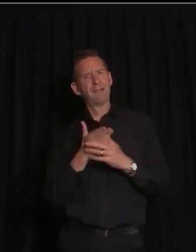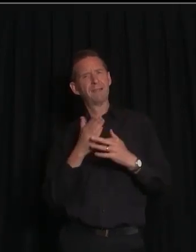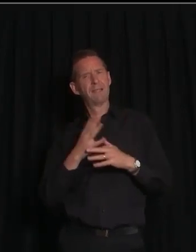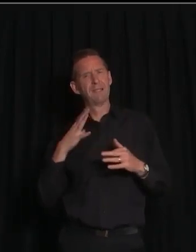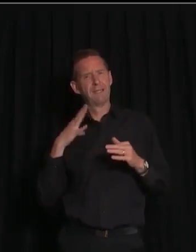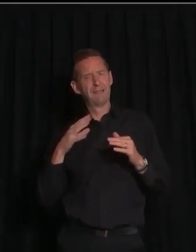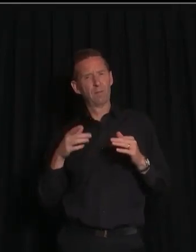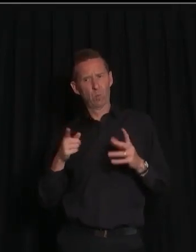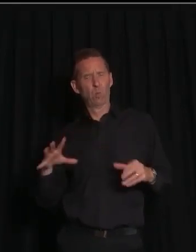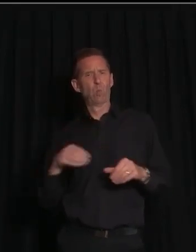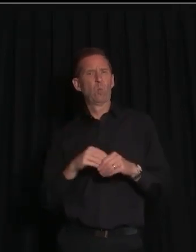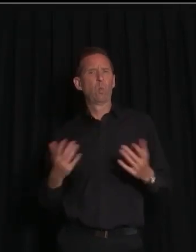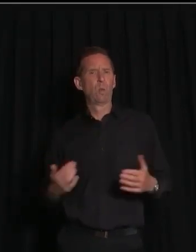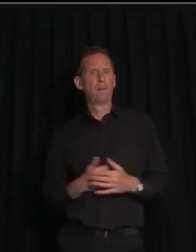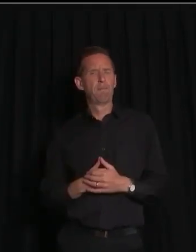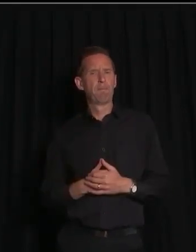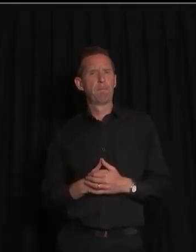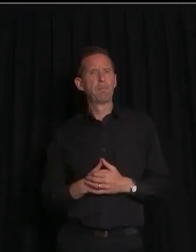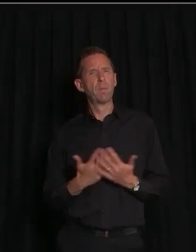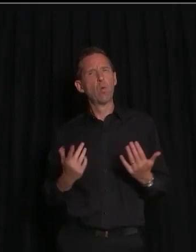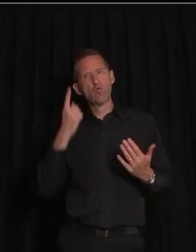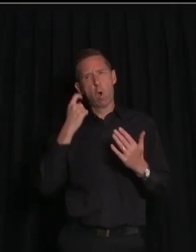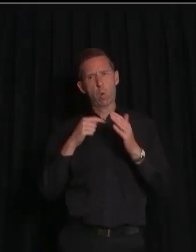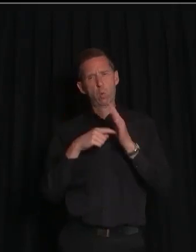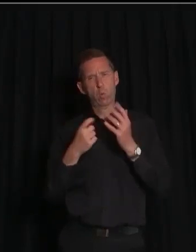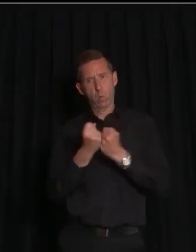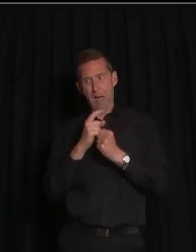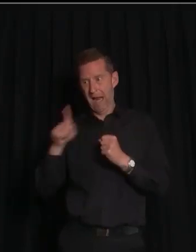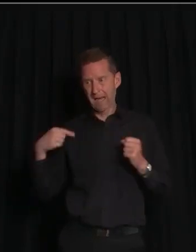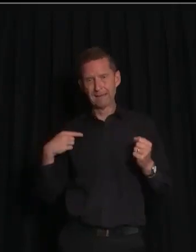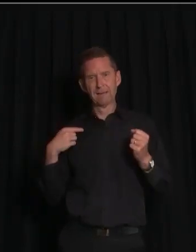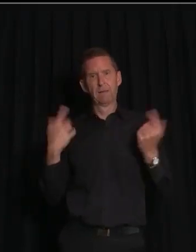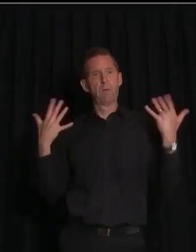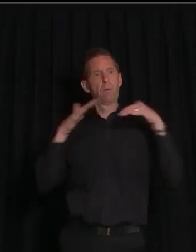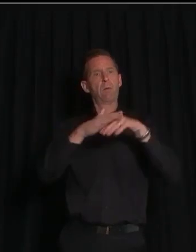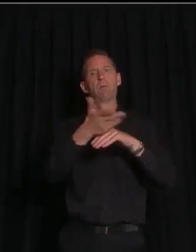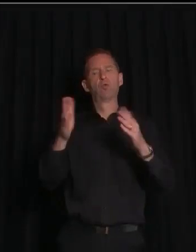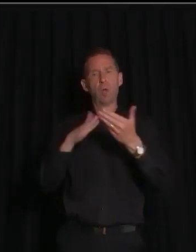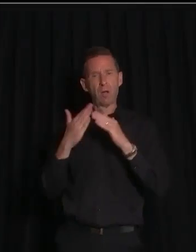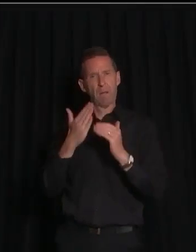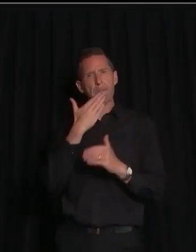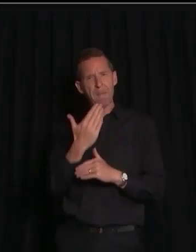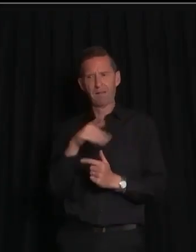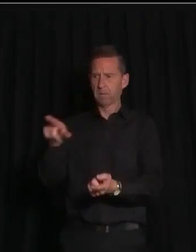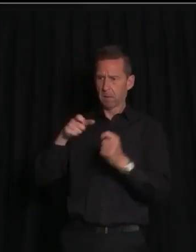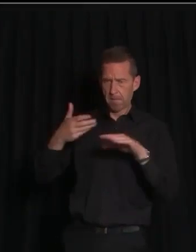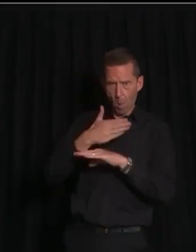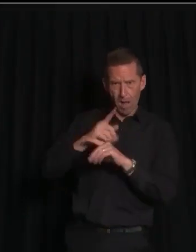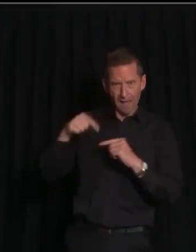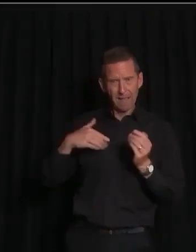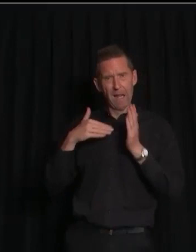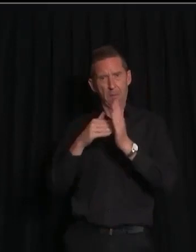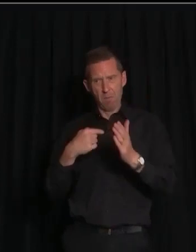be inclusive of that. So bringing us to the mainstream, hiring us, supporting us, recognizing that we have something